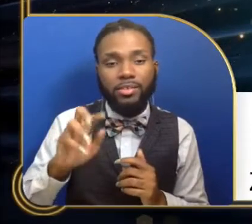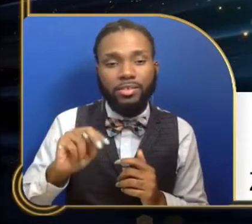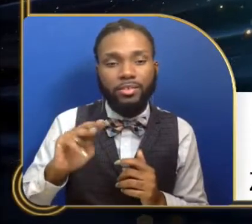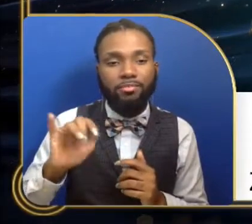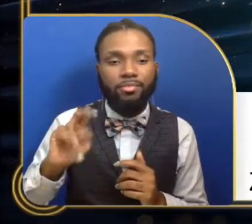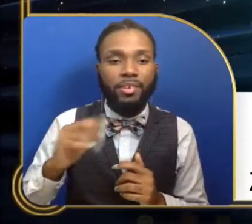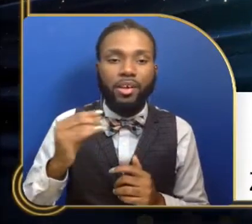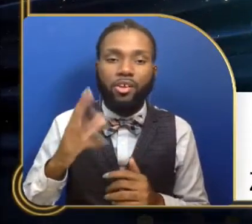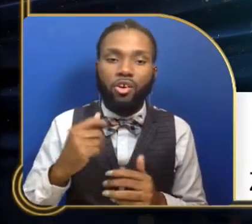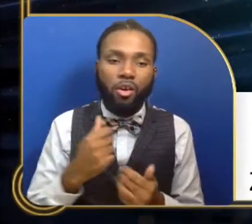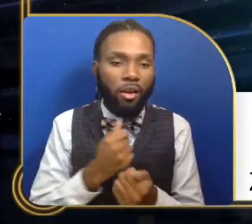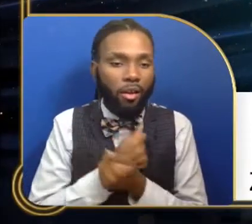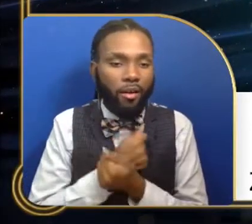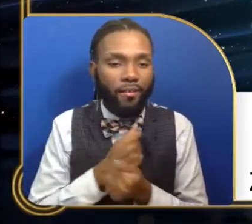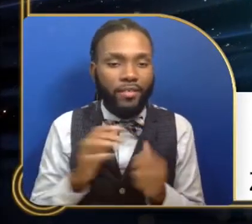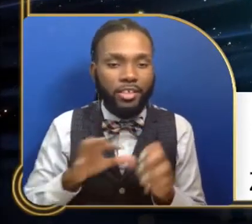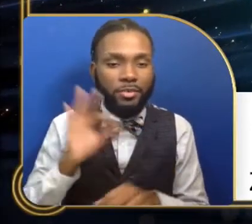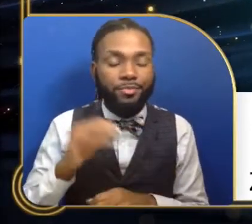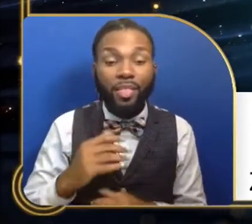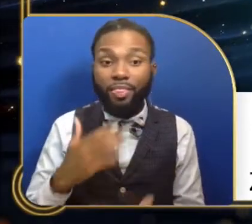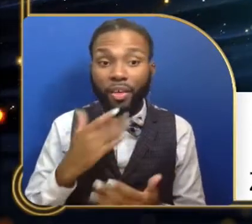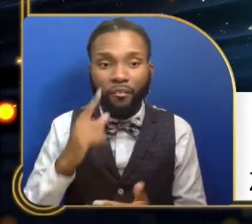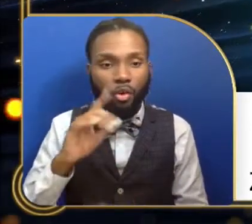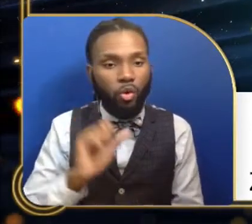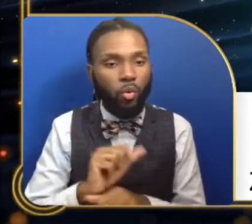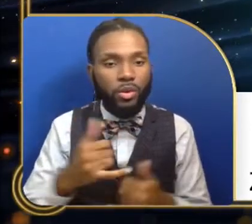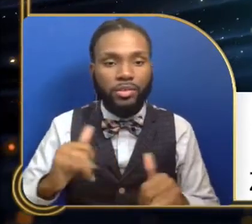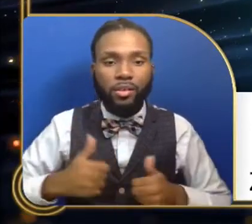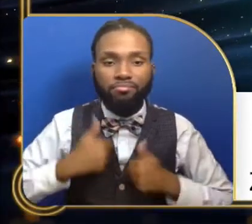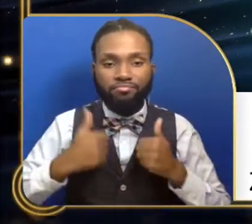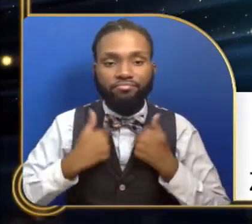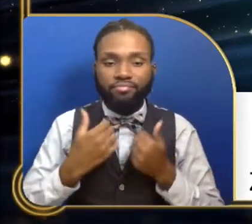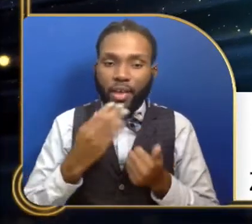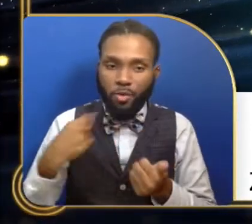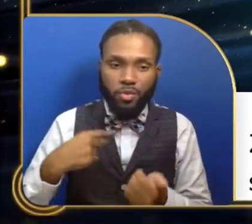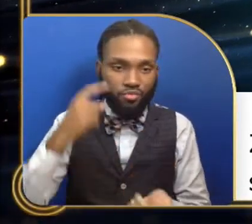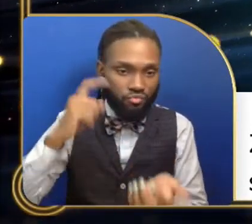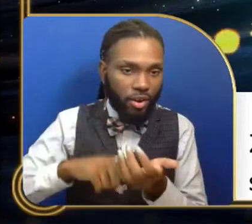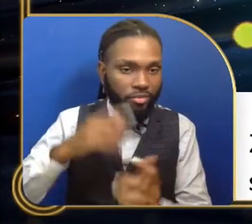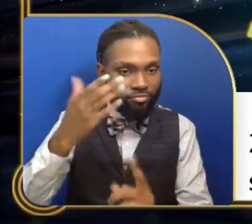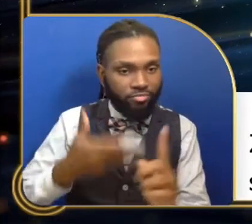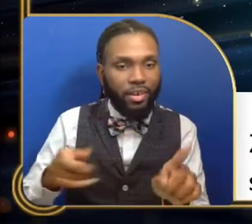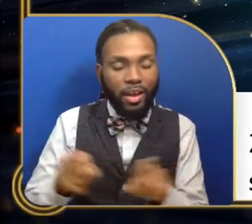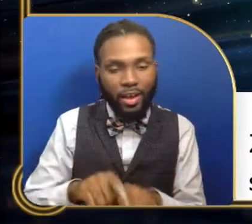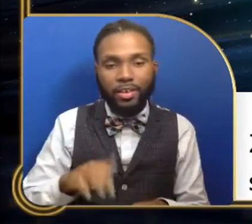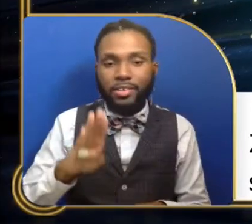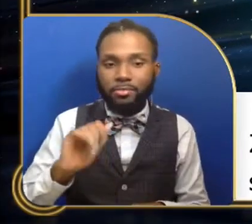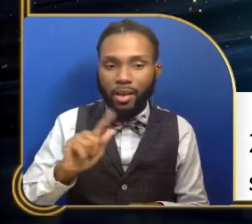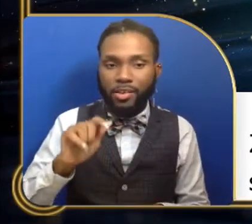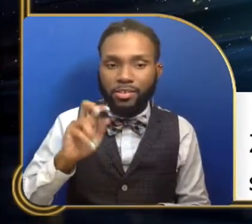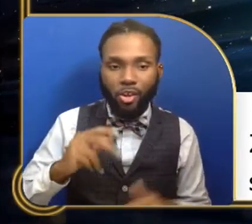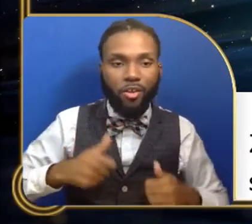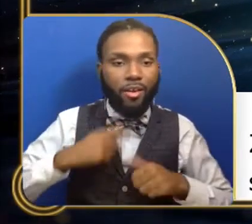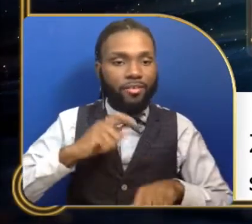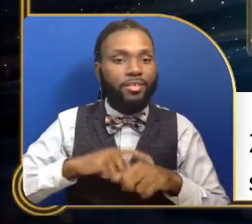her work still lives on, and we recognize her as a Bazelon Lifetime Advocacy Award